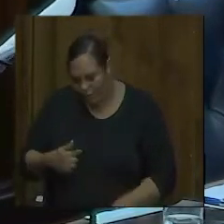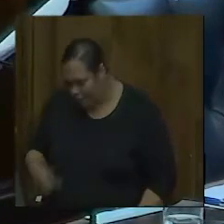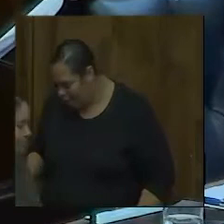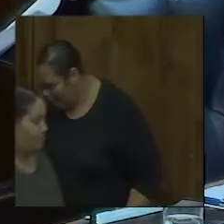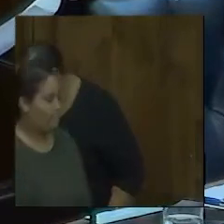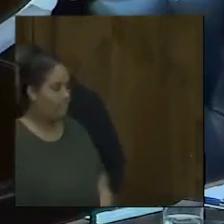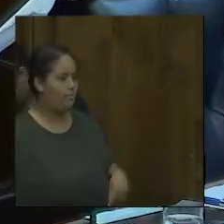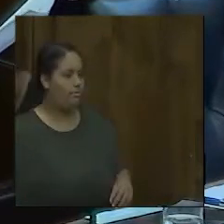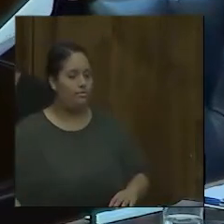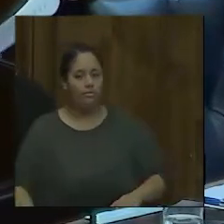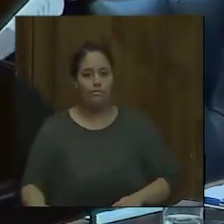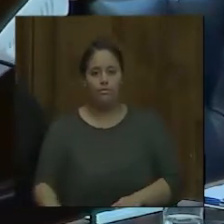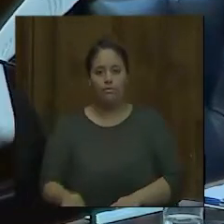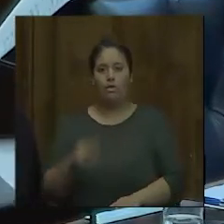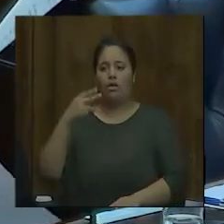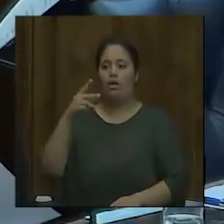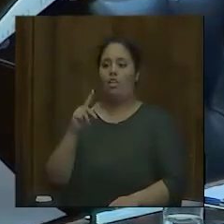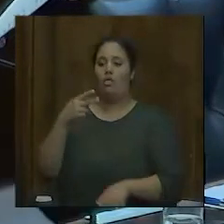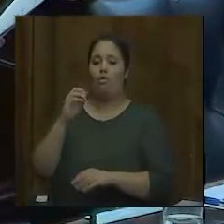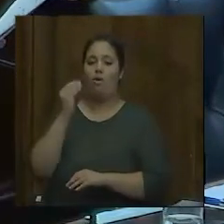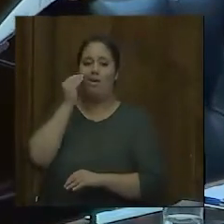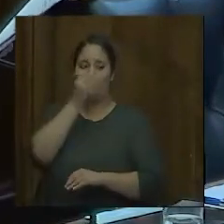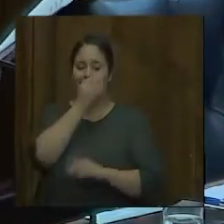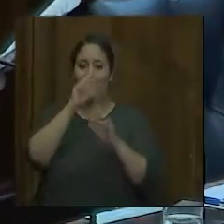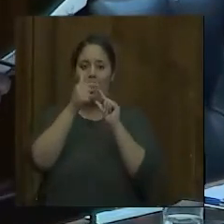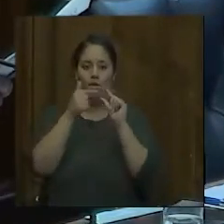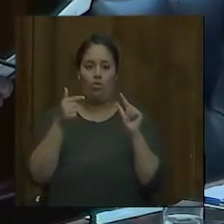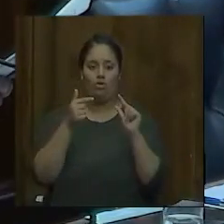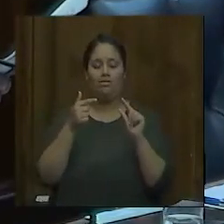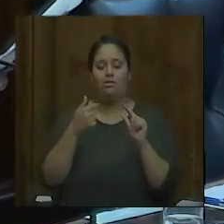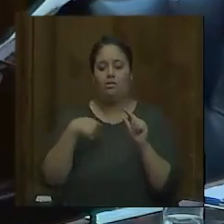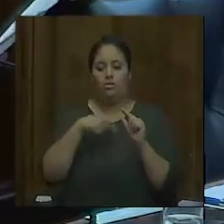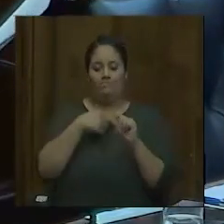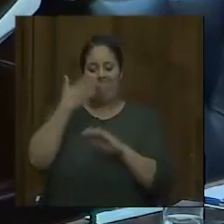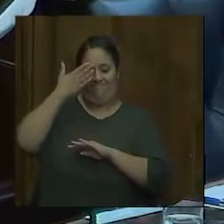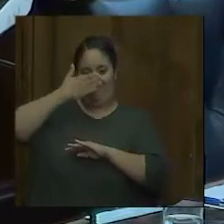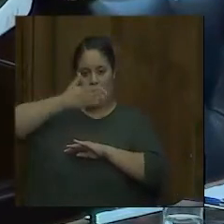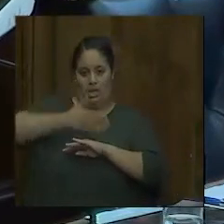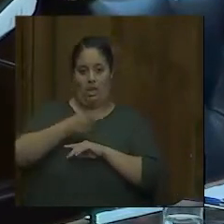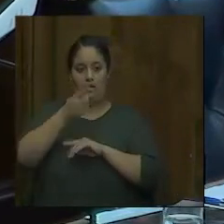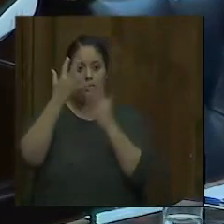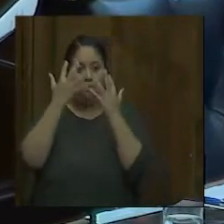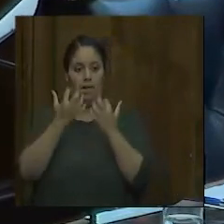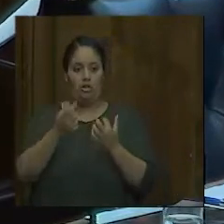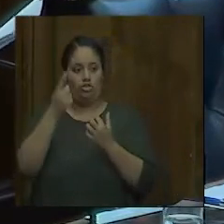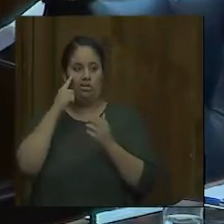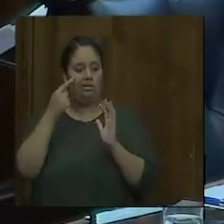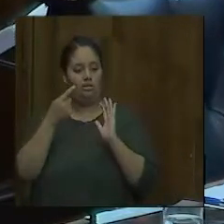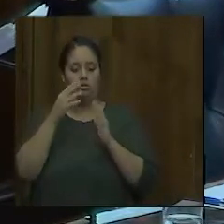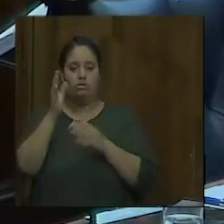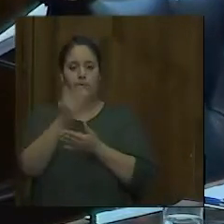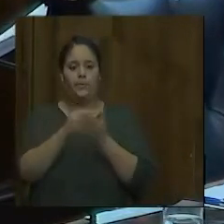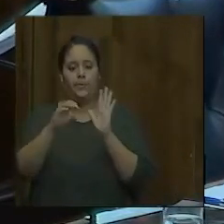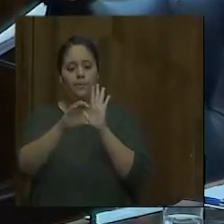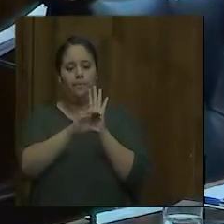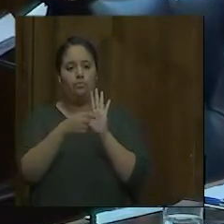Khoi and the San languages. It is saddened that this budget does not make provision